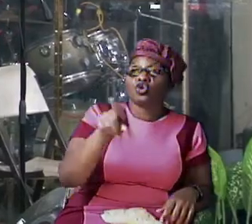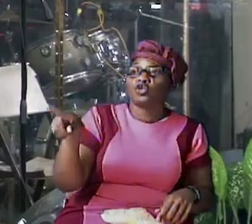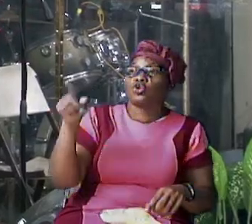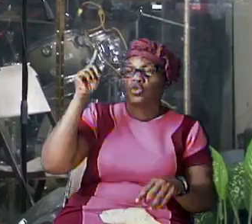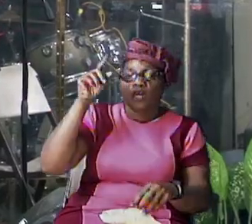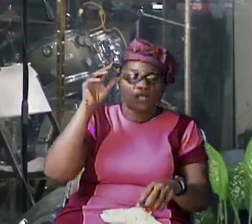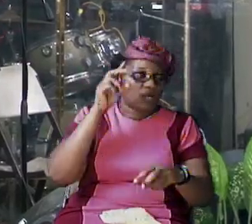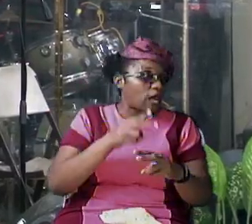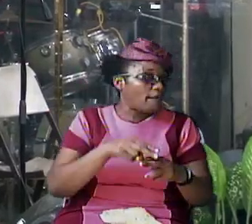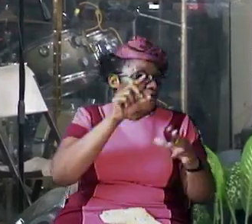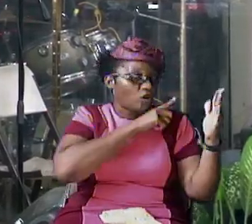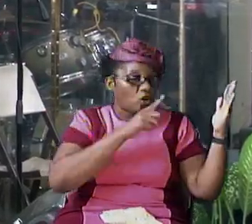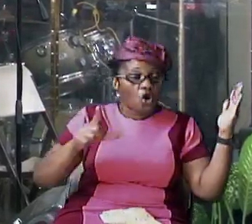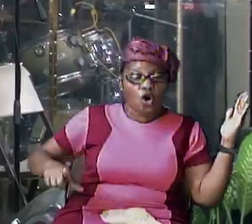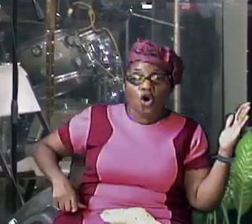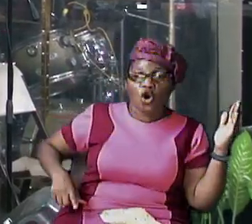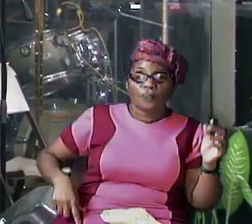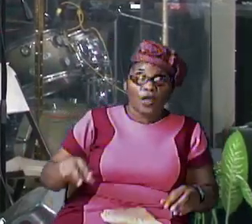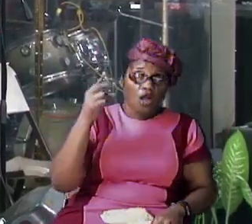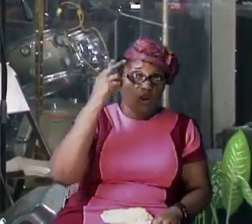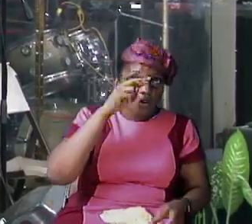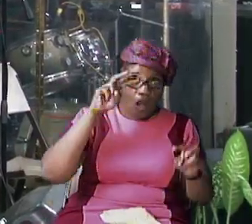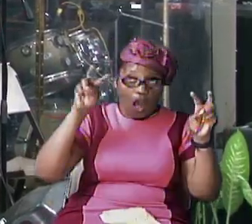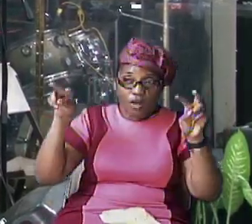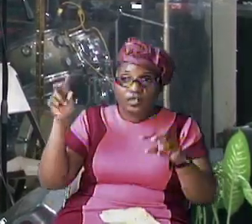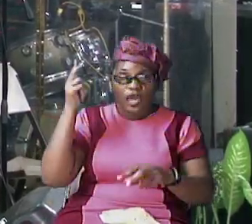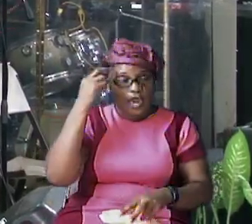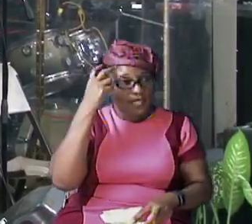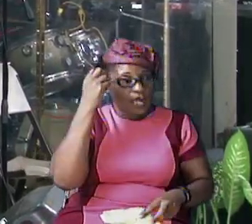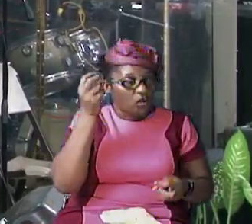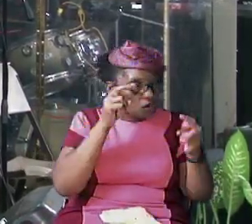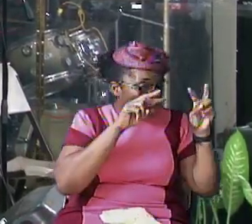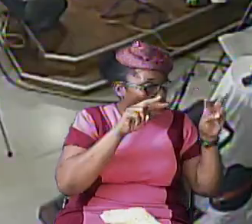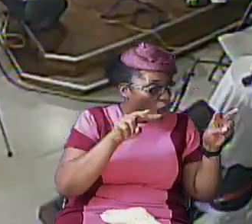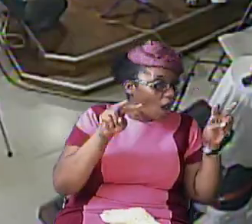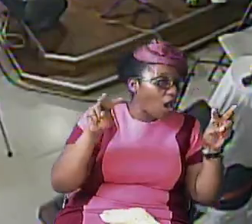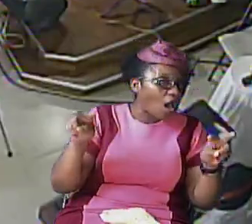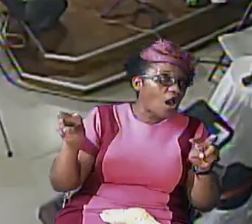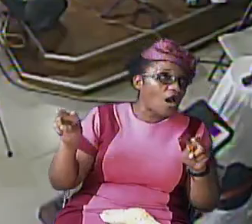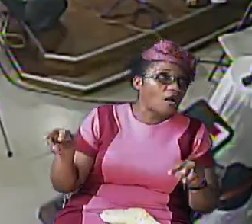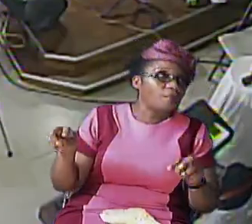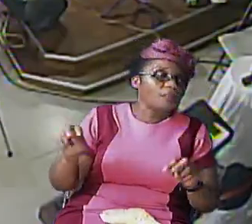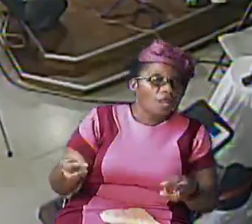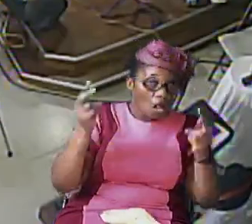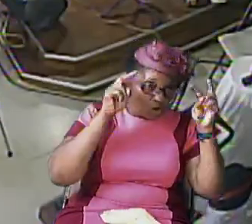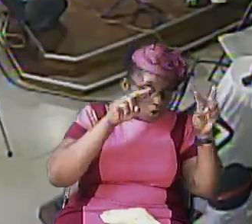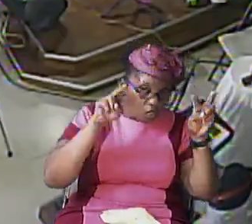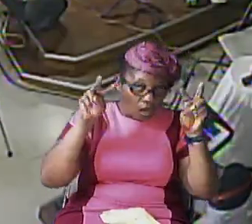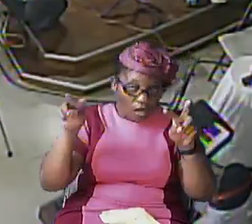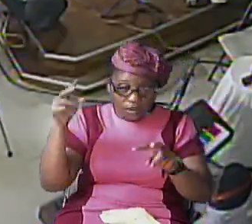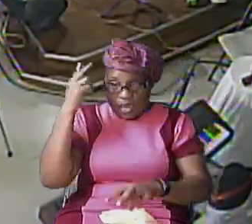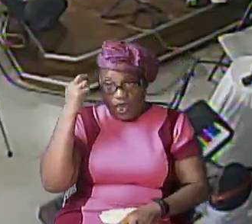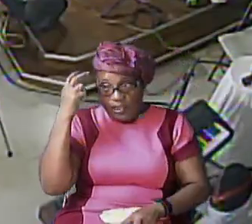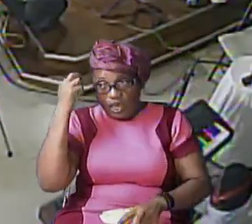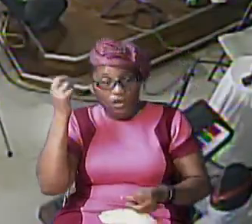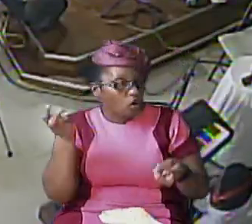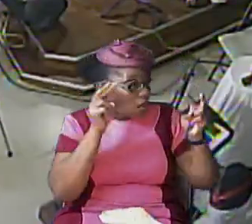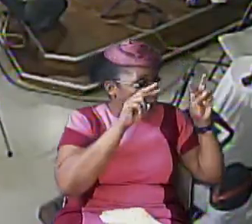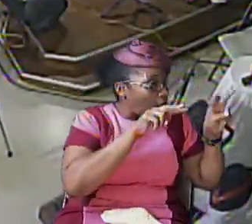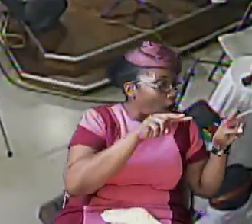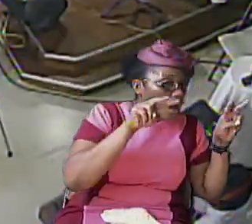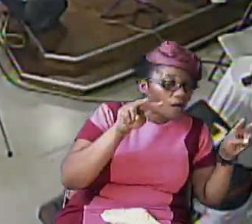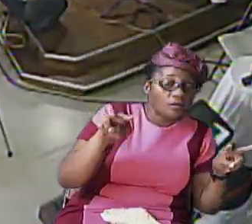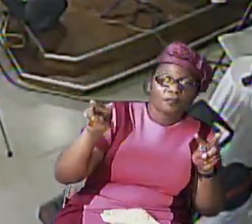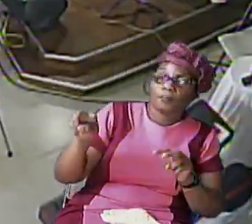to you in the name of the Lord. Look out, Satan, look out. Oh, look out, Satan,